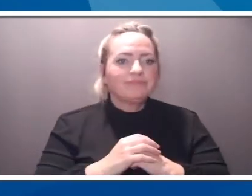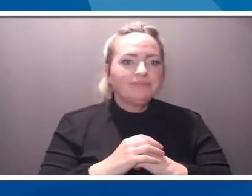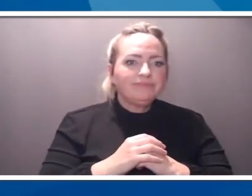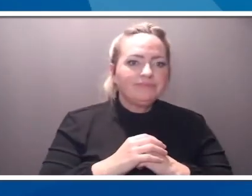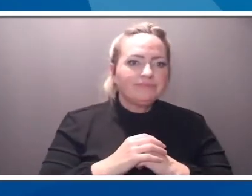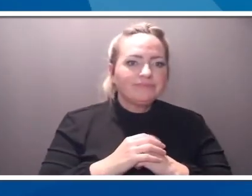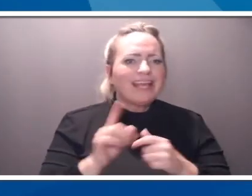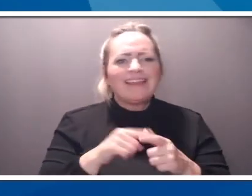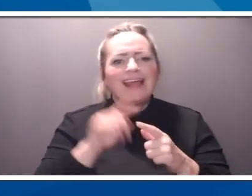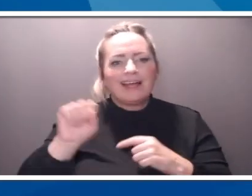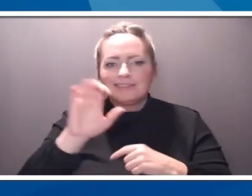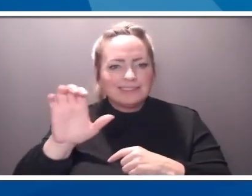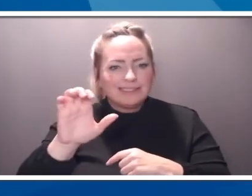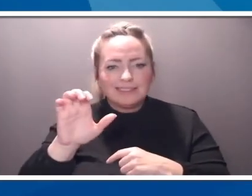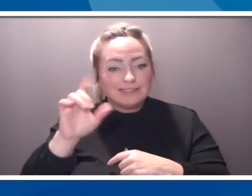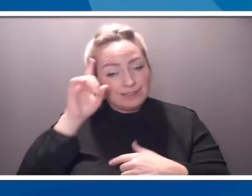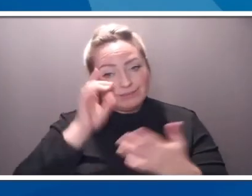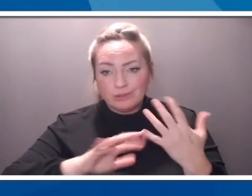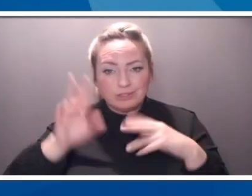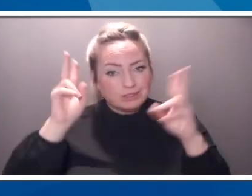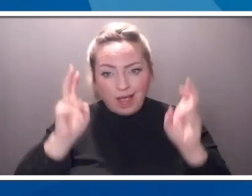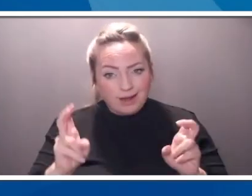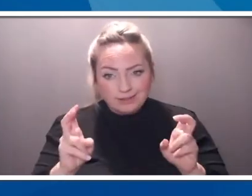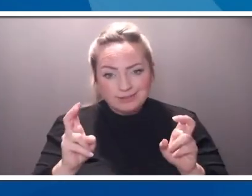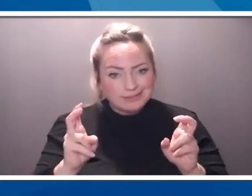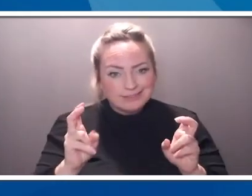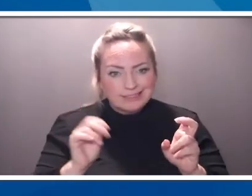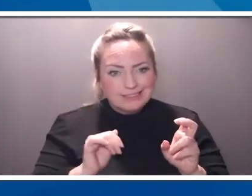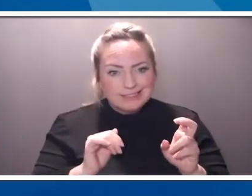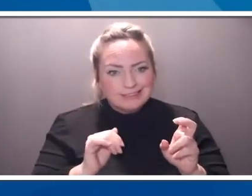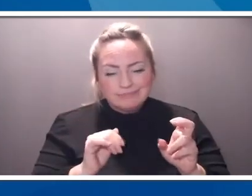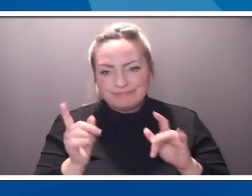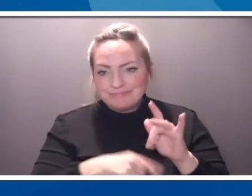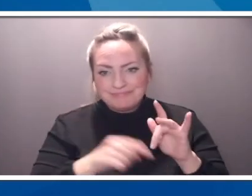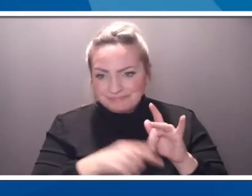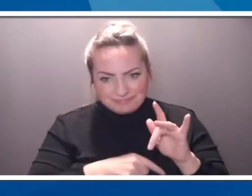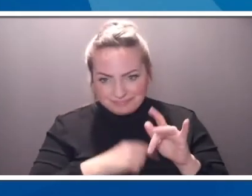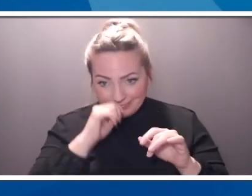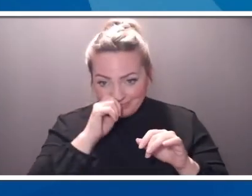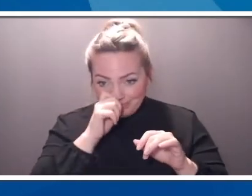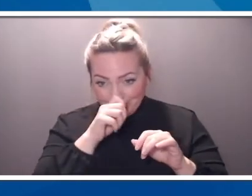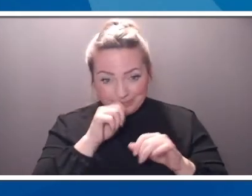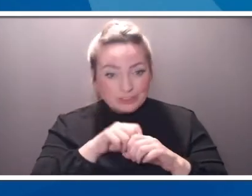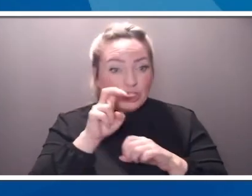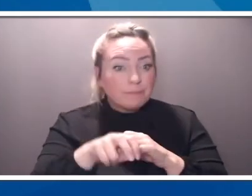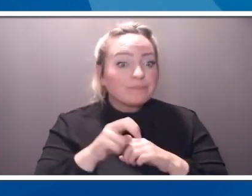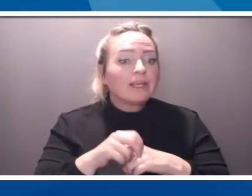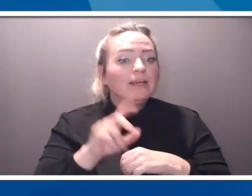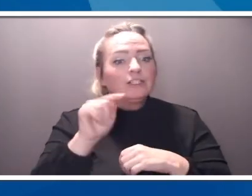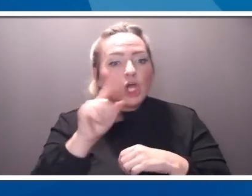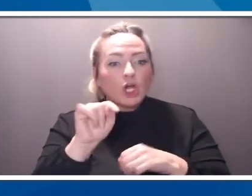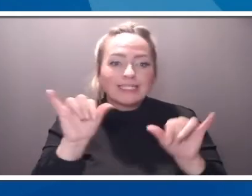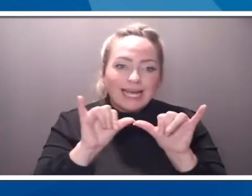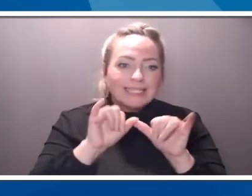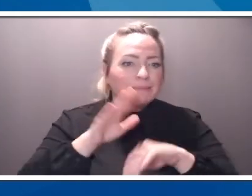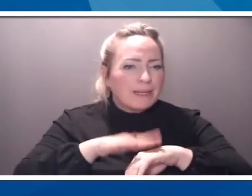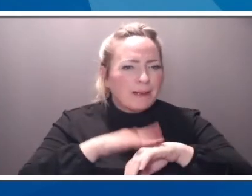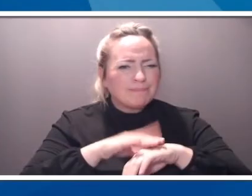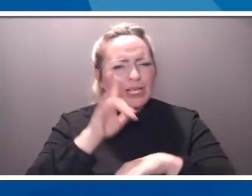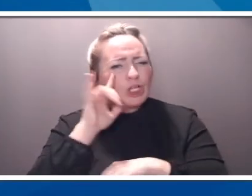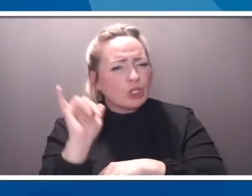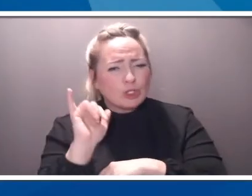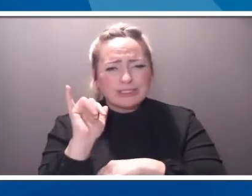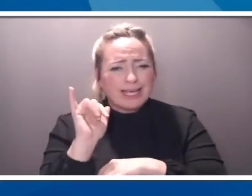this doesn't apply. And then we got SCs that are confusingly titled. I'm just going to jump over these really quickly. Target